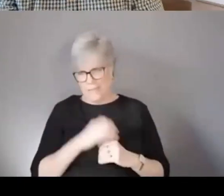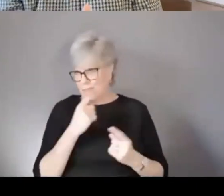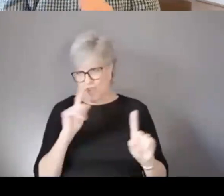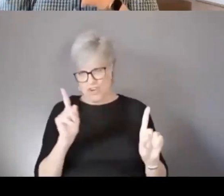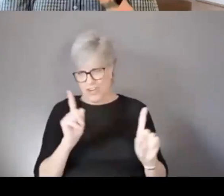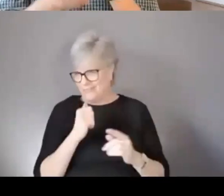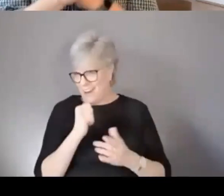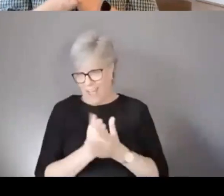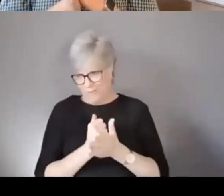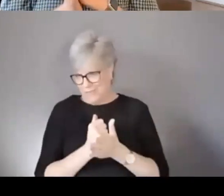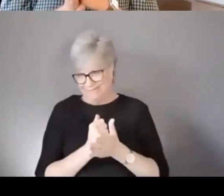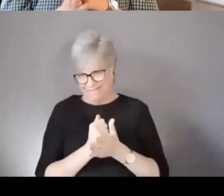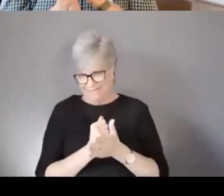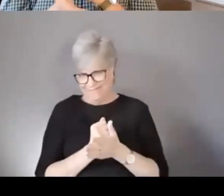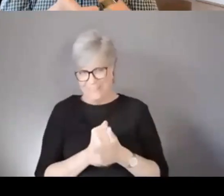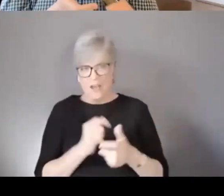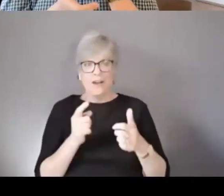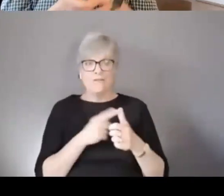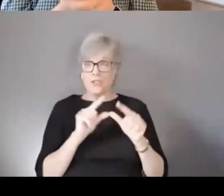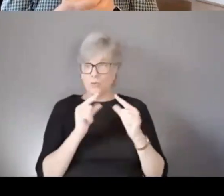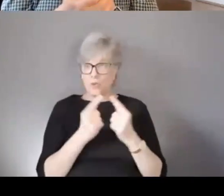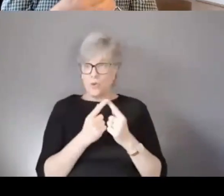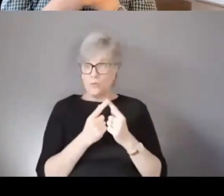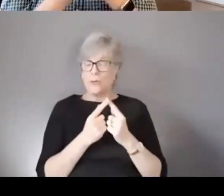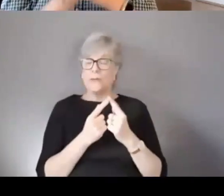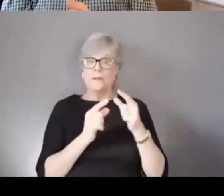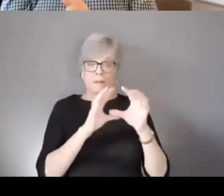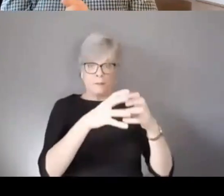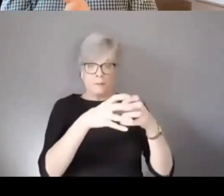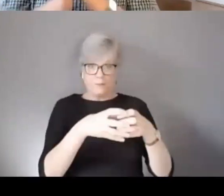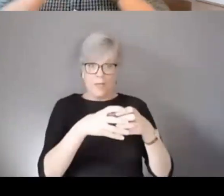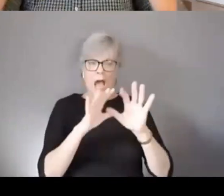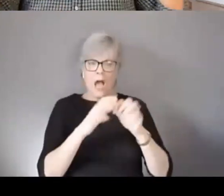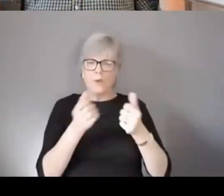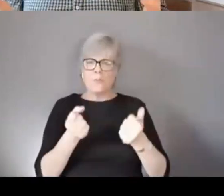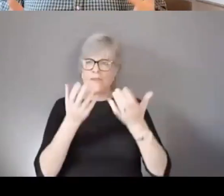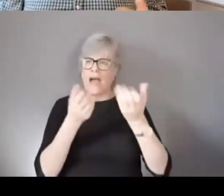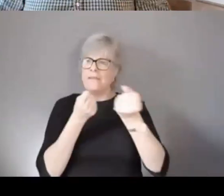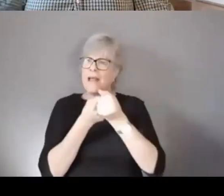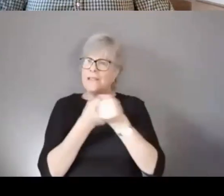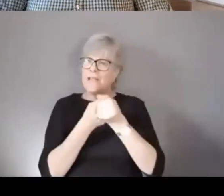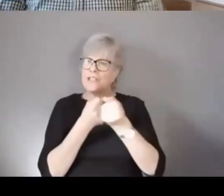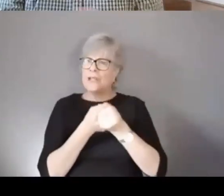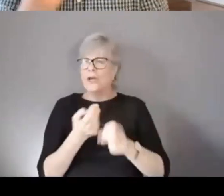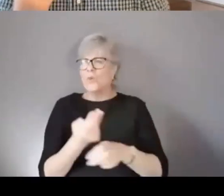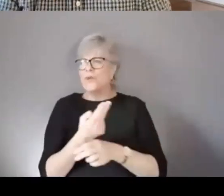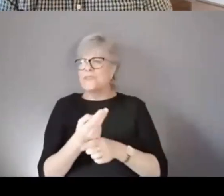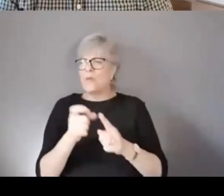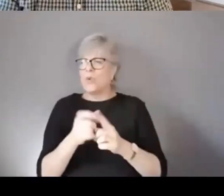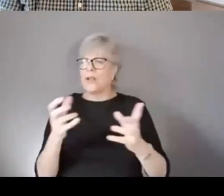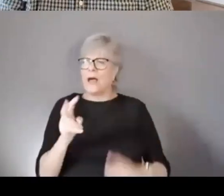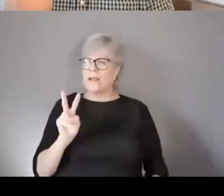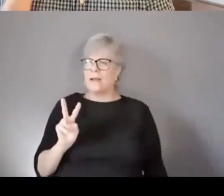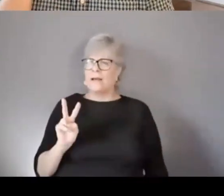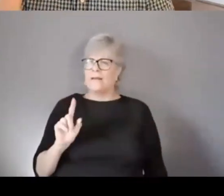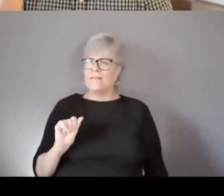The first step that I wanna work with you today is how do we provide validation? I think we throw that word around a lot, but I really